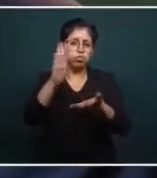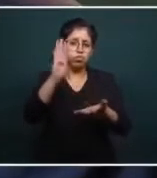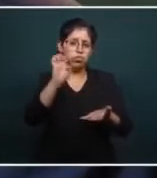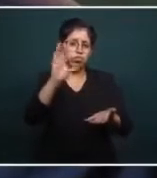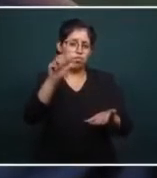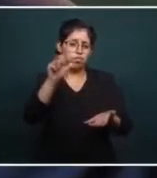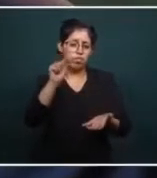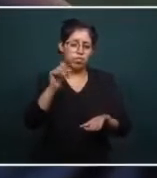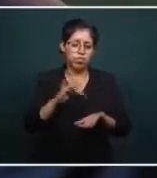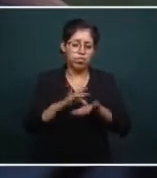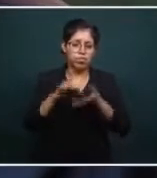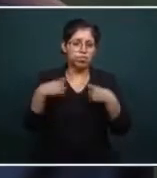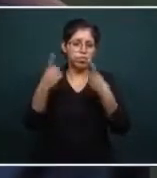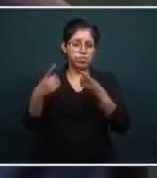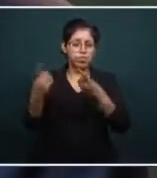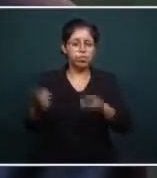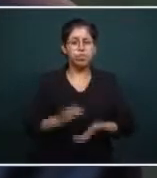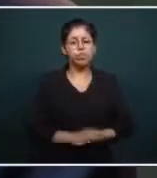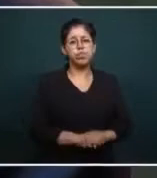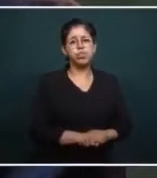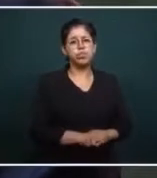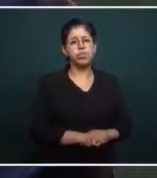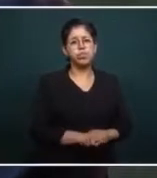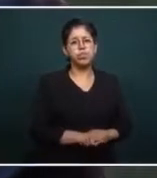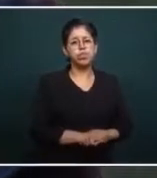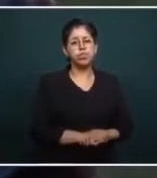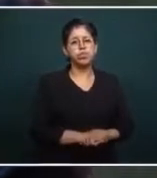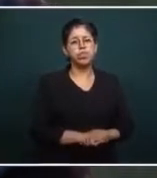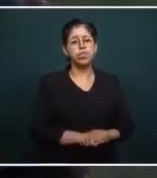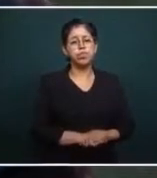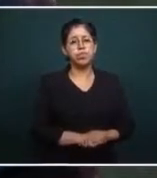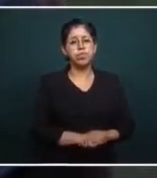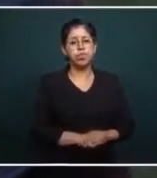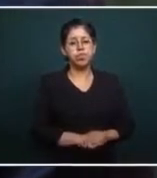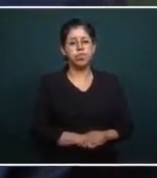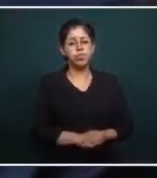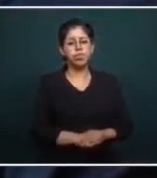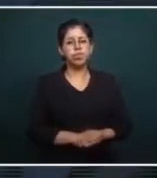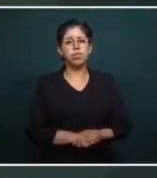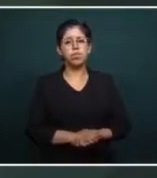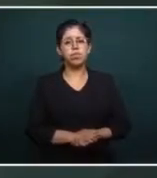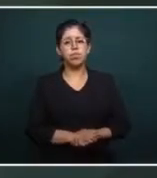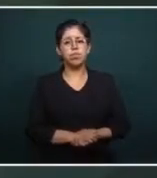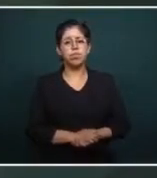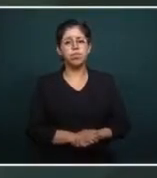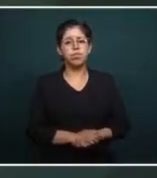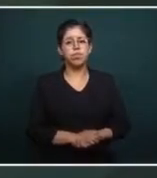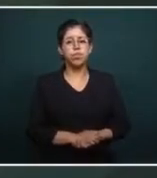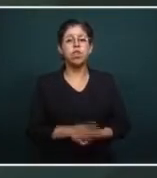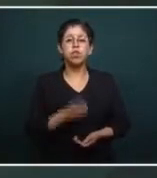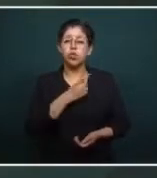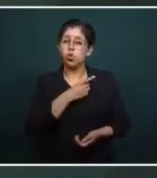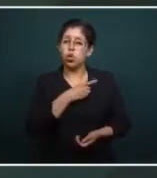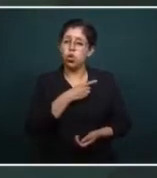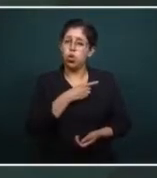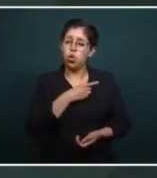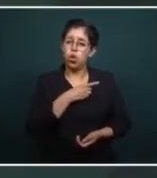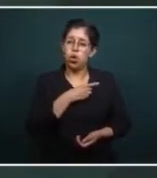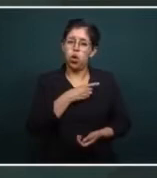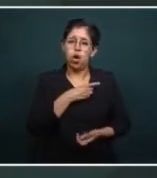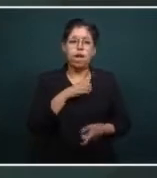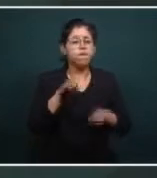Nada más But que just that también va a ser there's also going to be en función a function